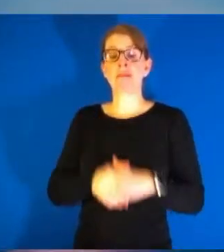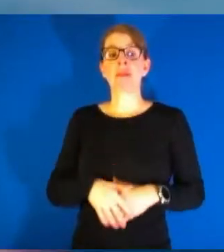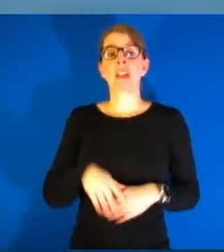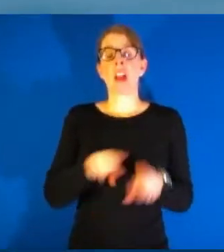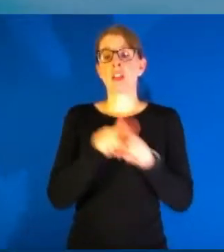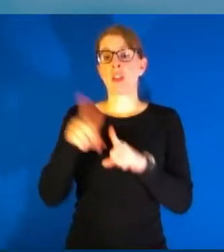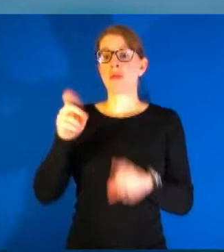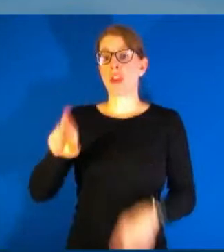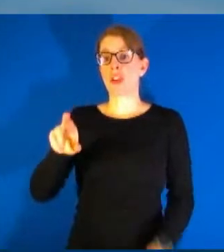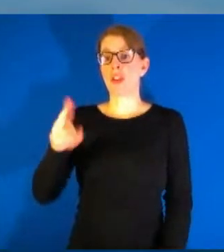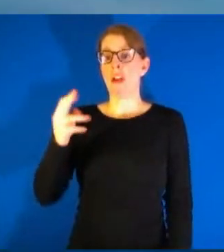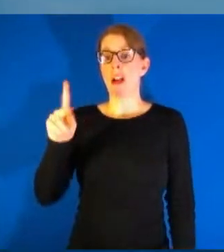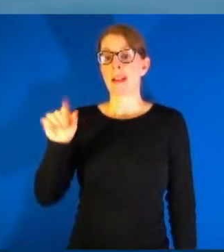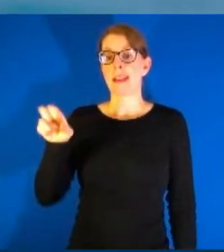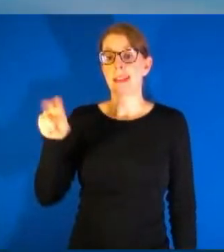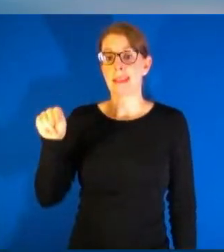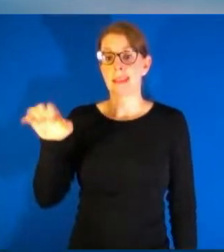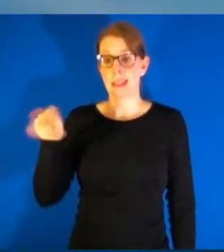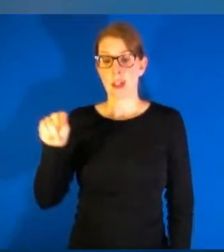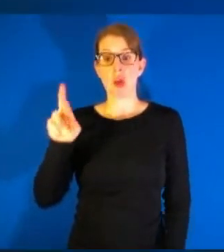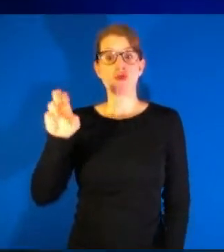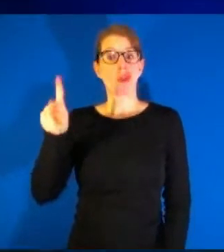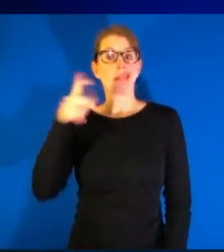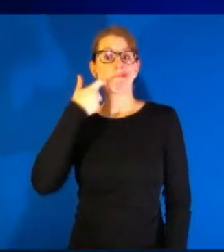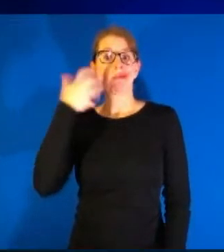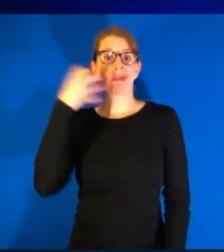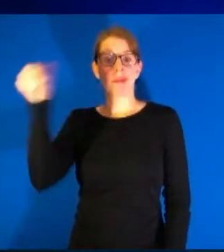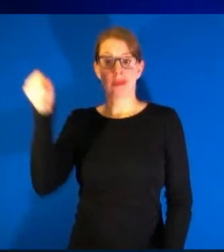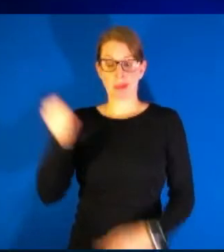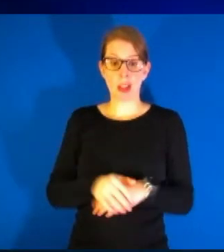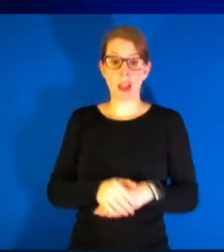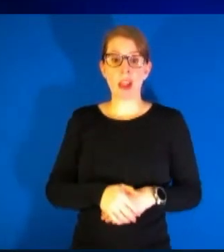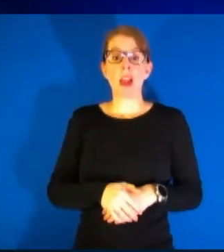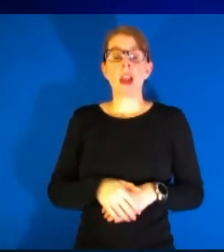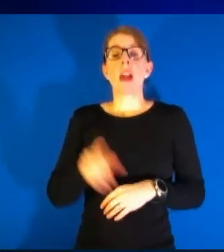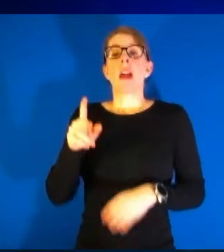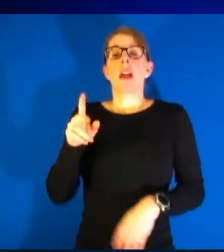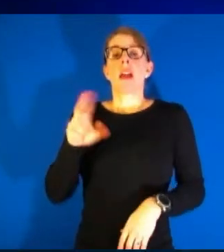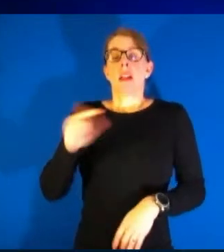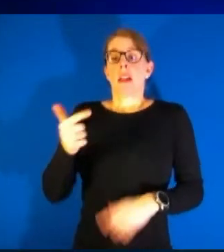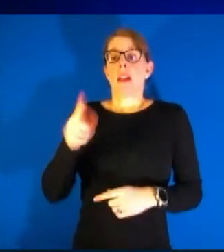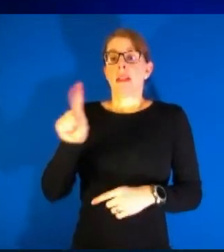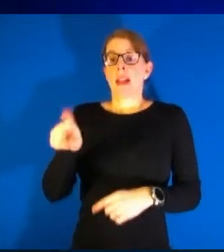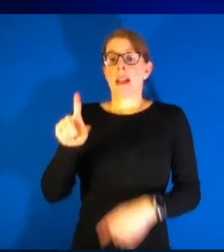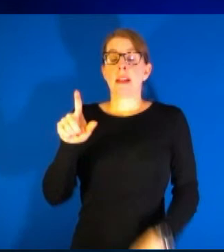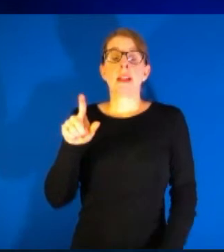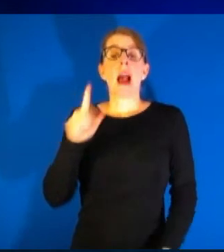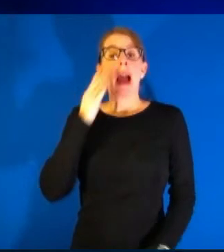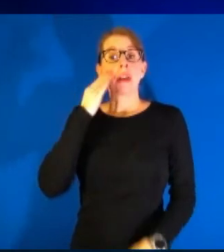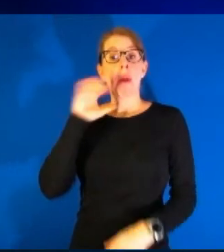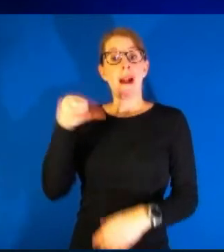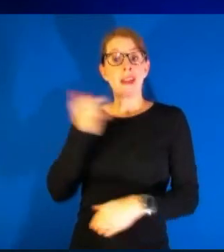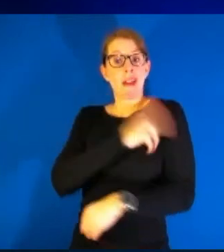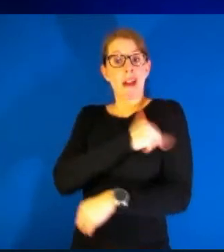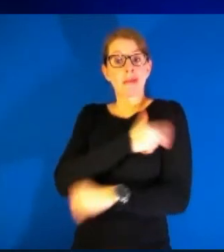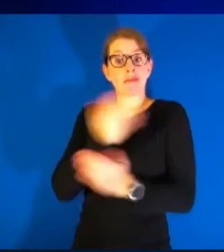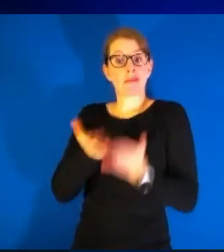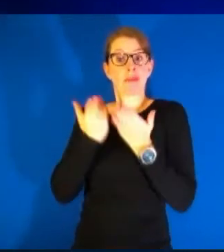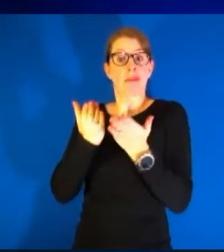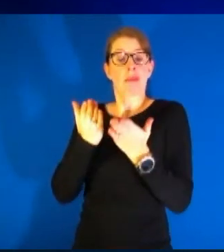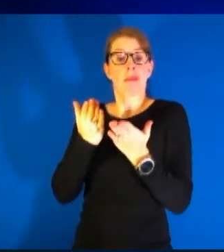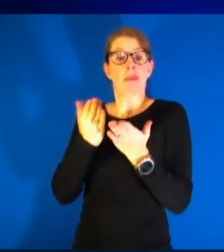that. Rick just left, so Dr. Hawkinson, I'm going to give this one to you. Let's go asking. I know other hospitals are recommending patients take